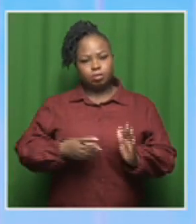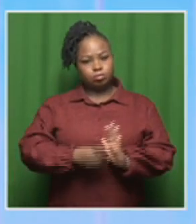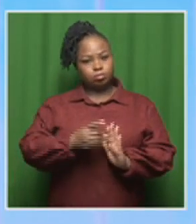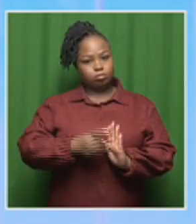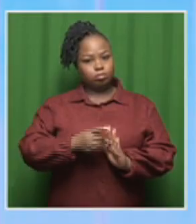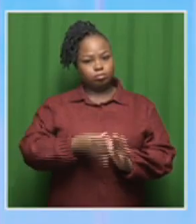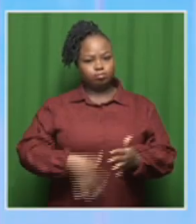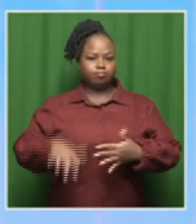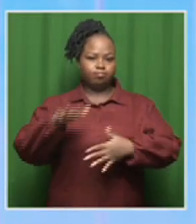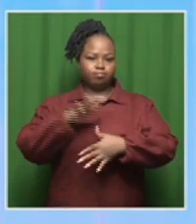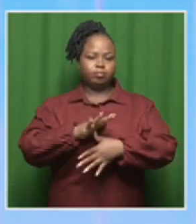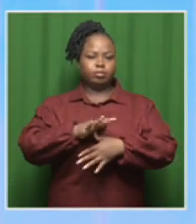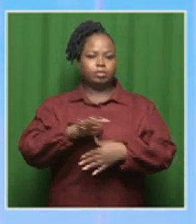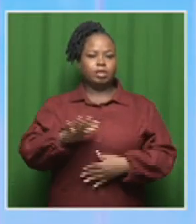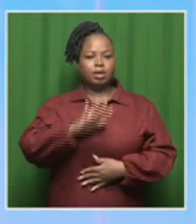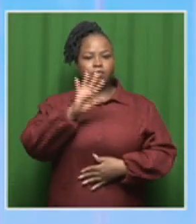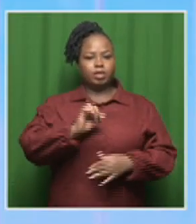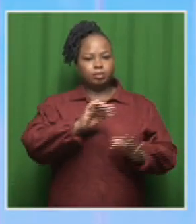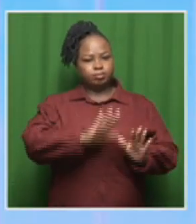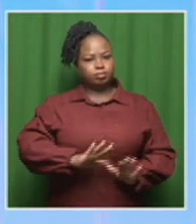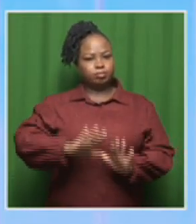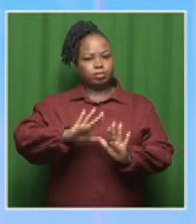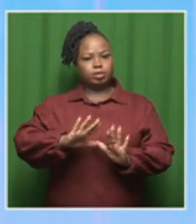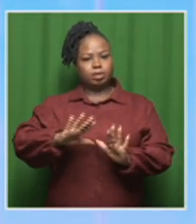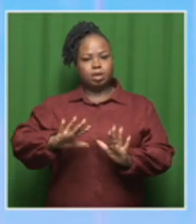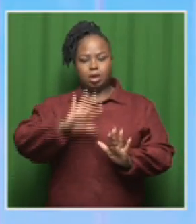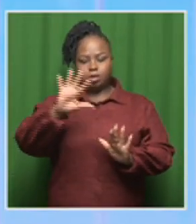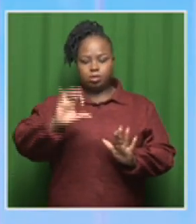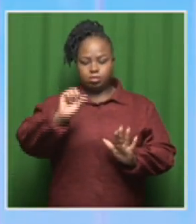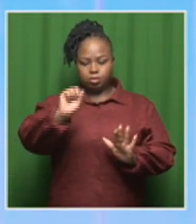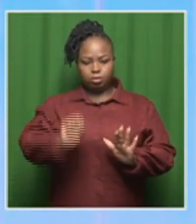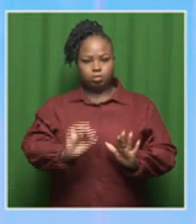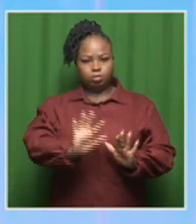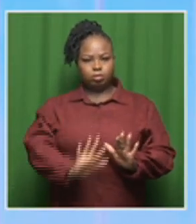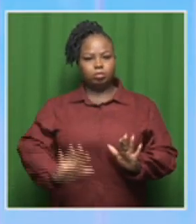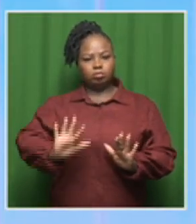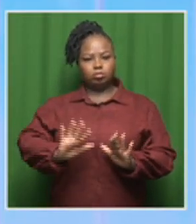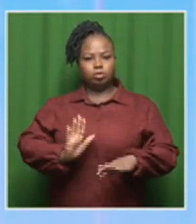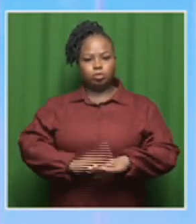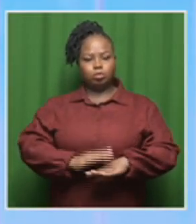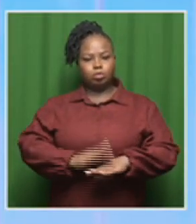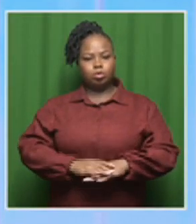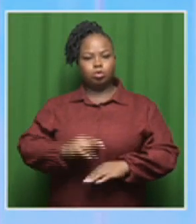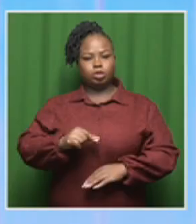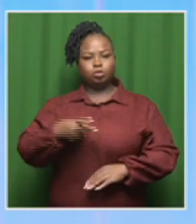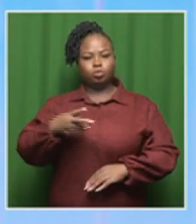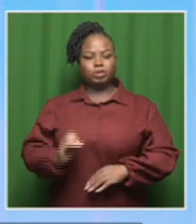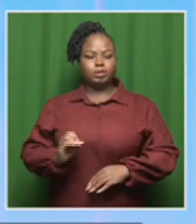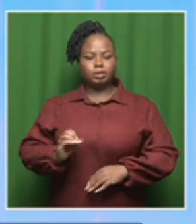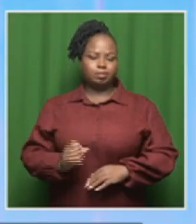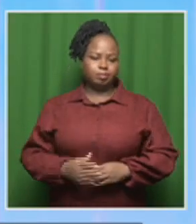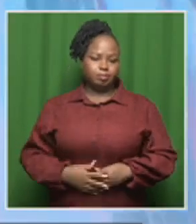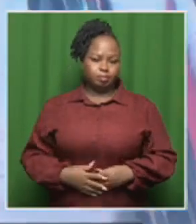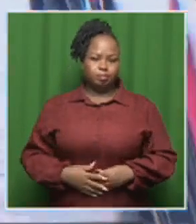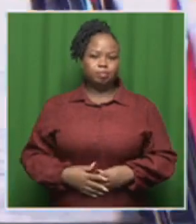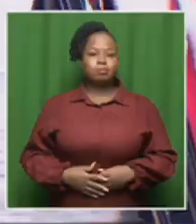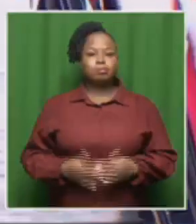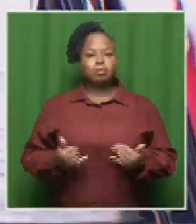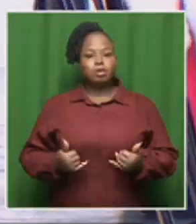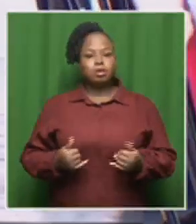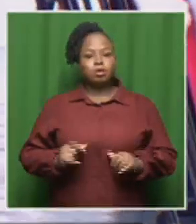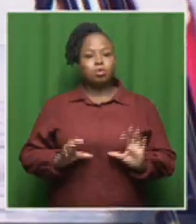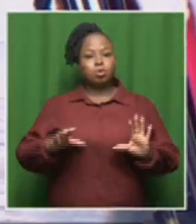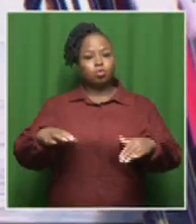development priorities of the African continent and the Global South more firmly onto the agenda of the G20. The Group